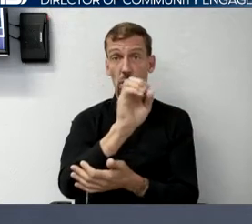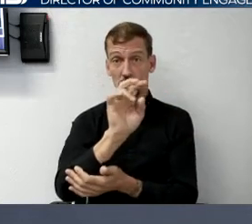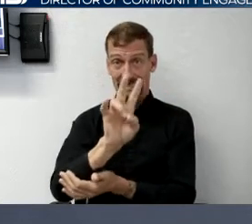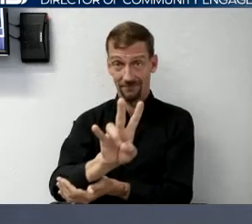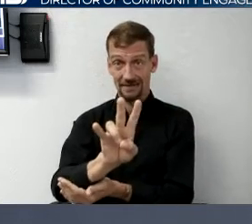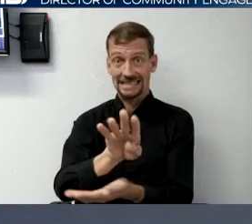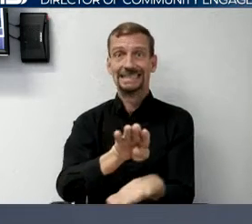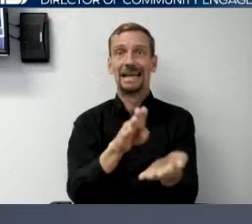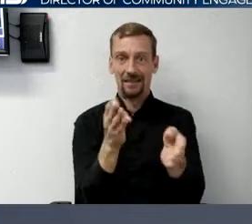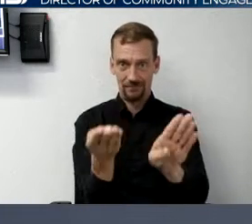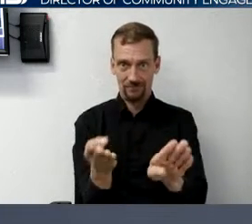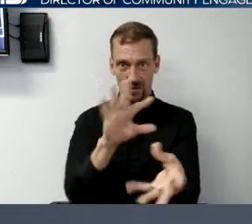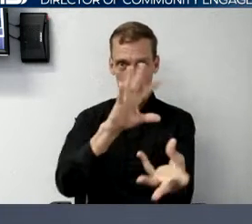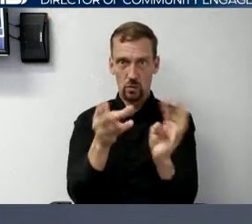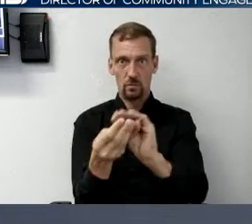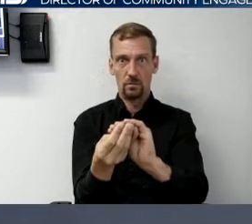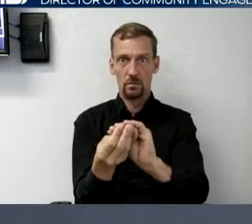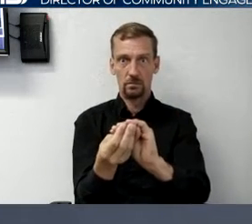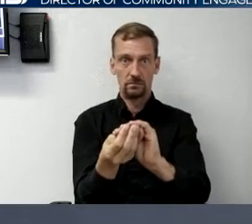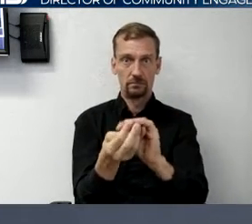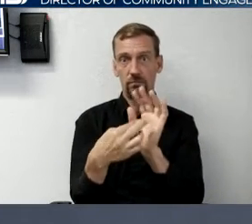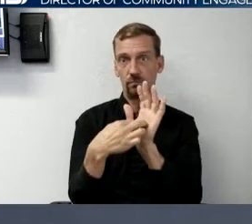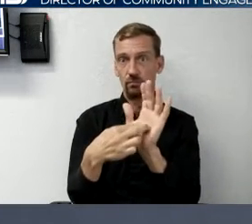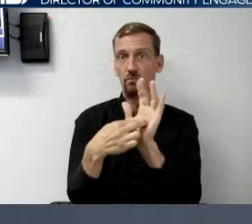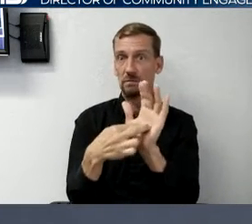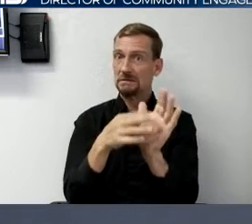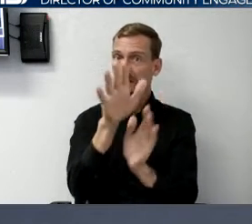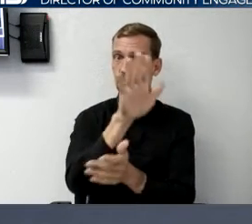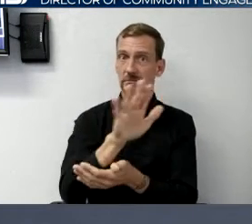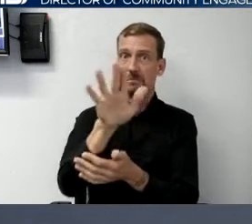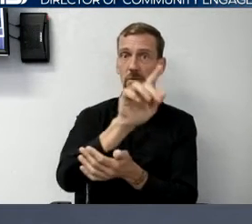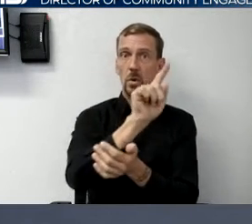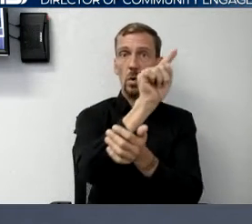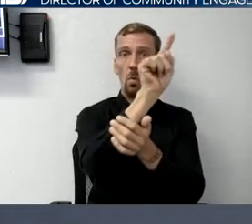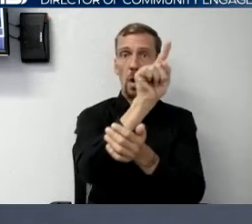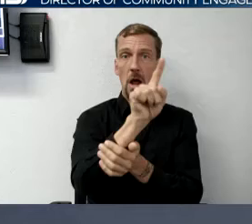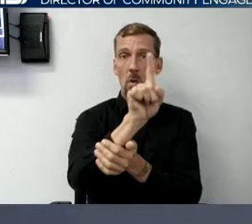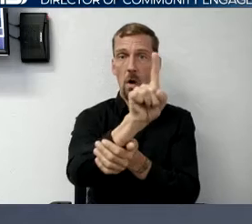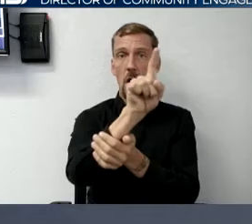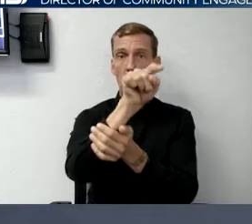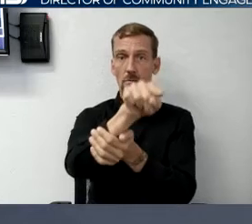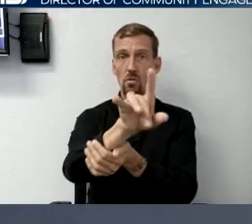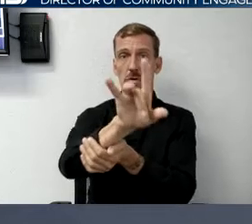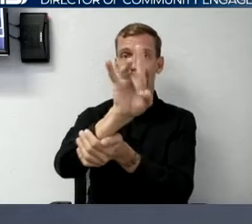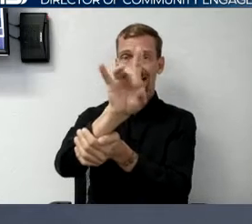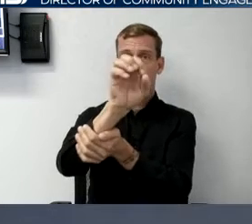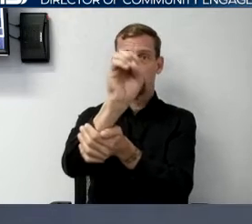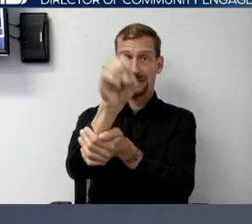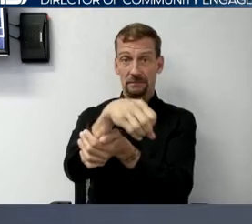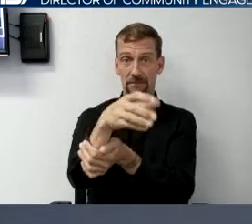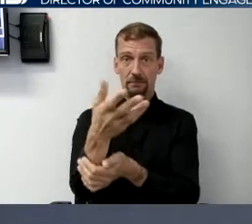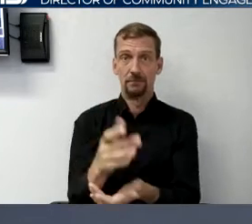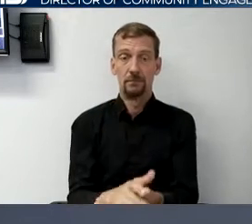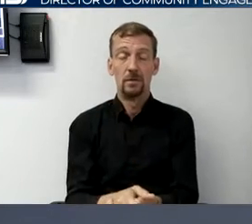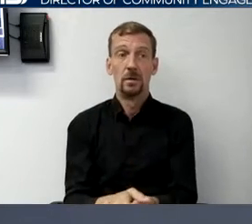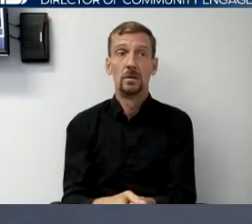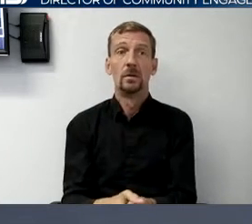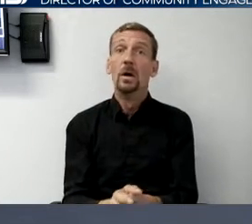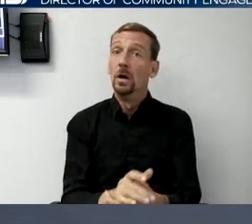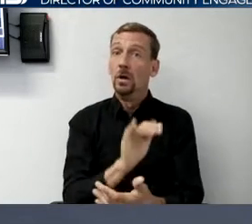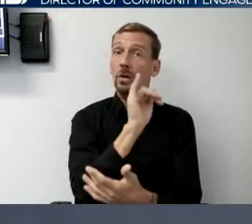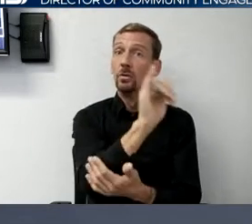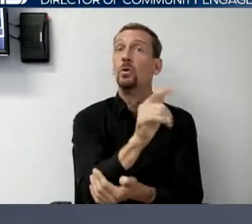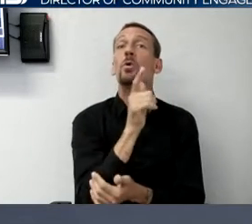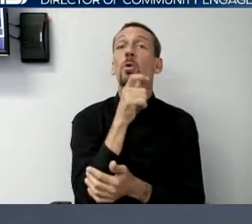12,407 total deaths, which represents a rate of 1.8%. So of those that